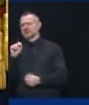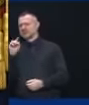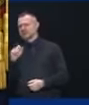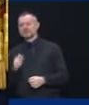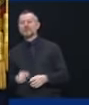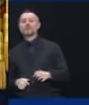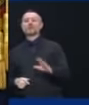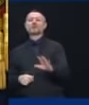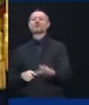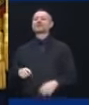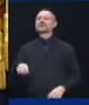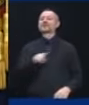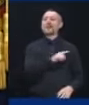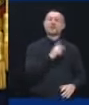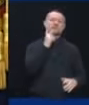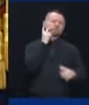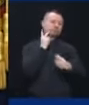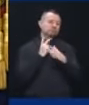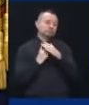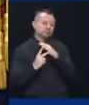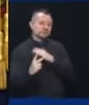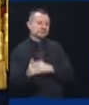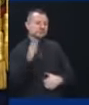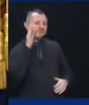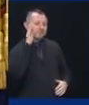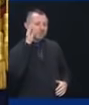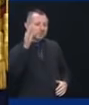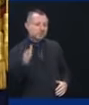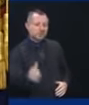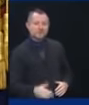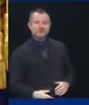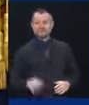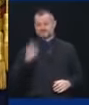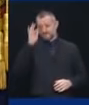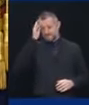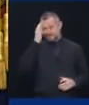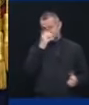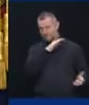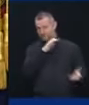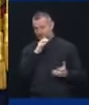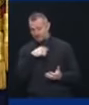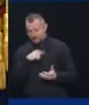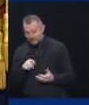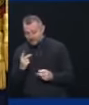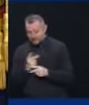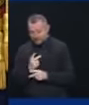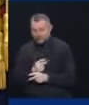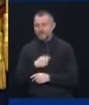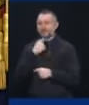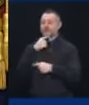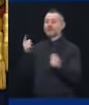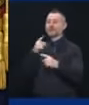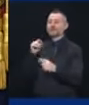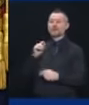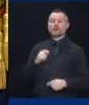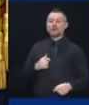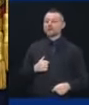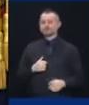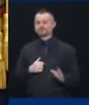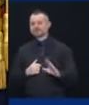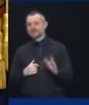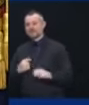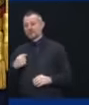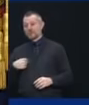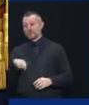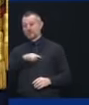projecting forward on what the federal government will provide. You know, we're sitting here not